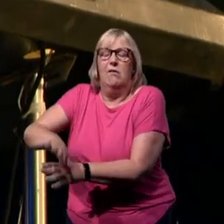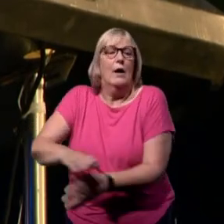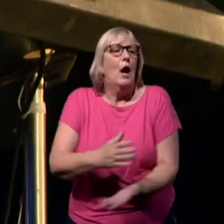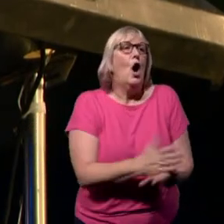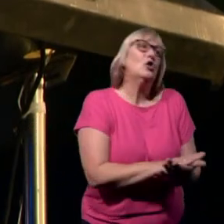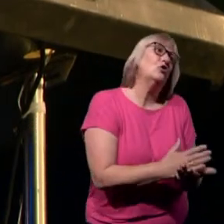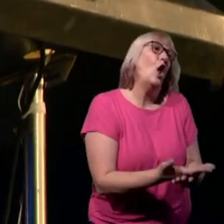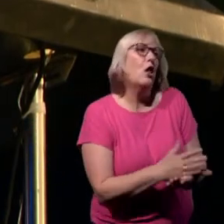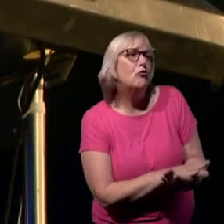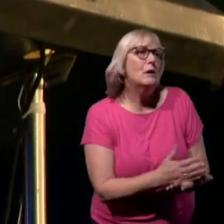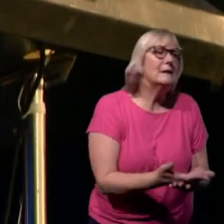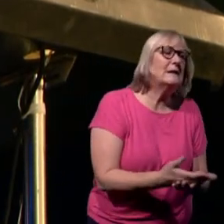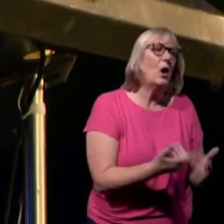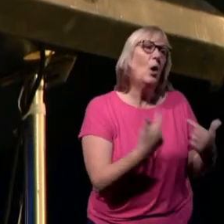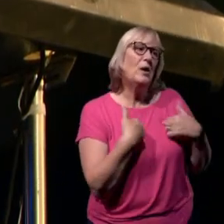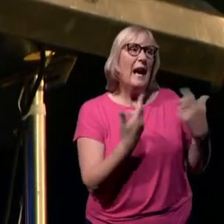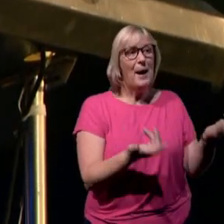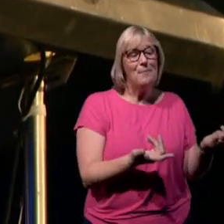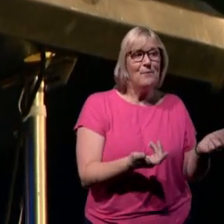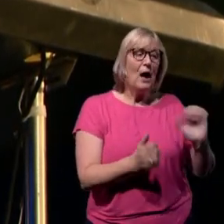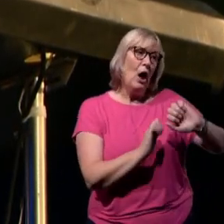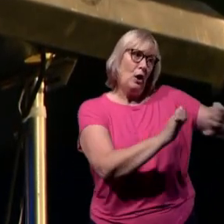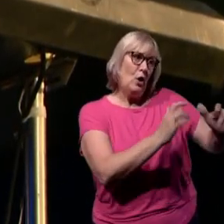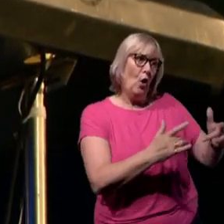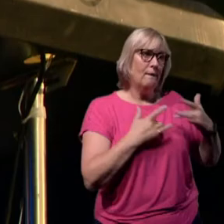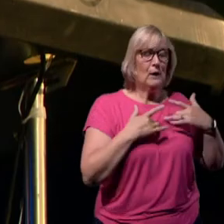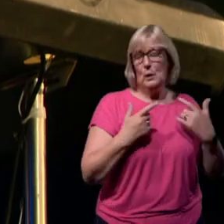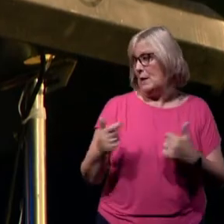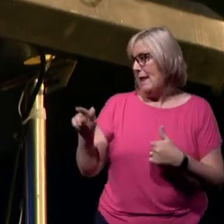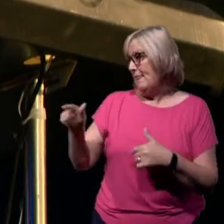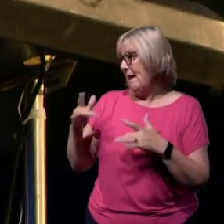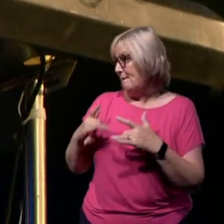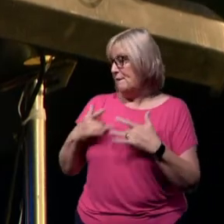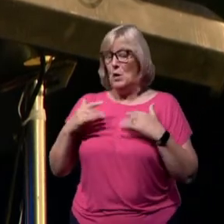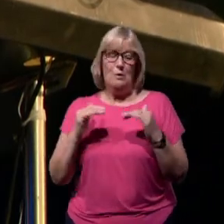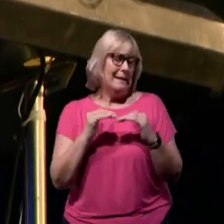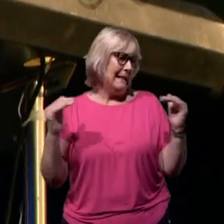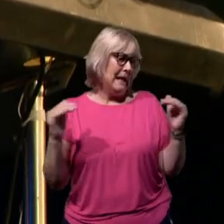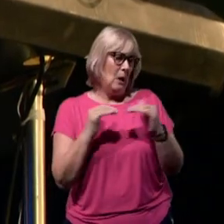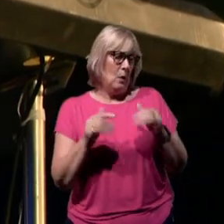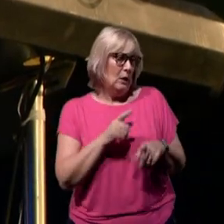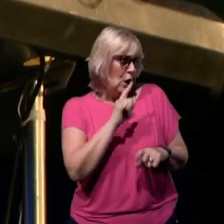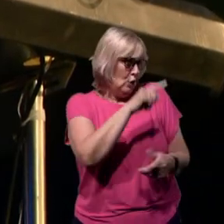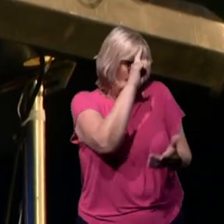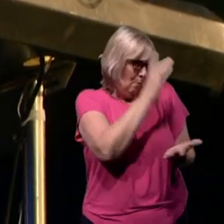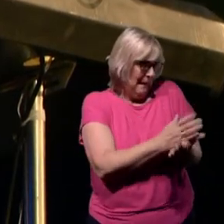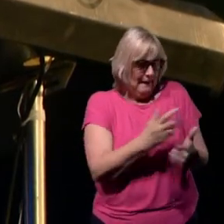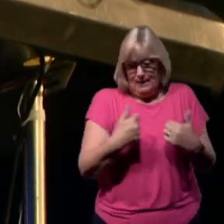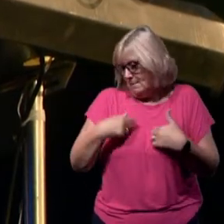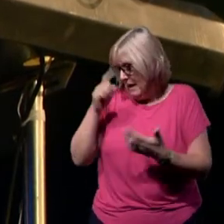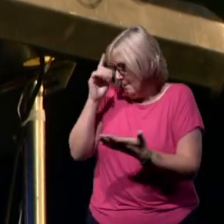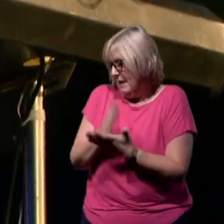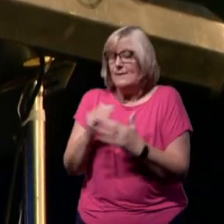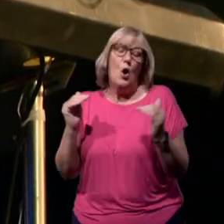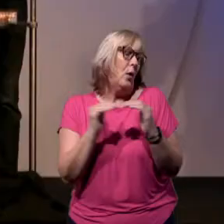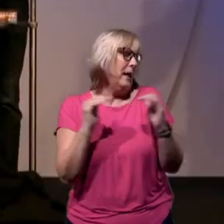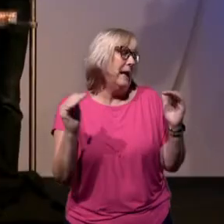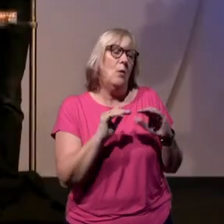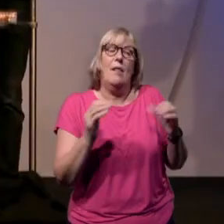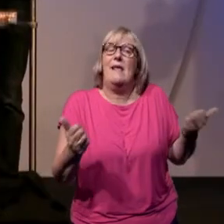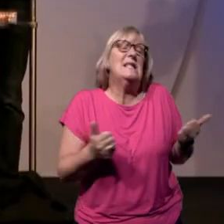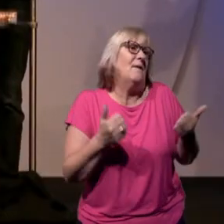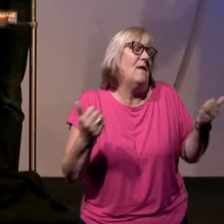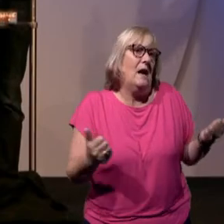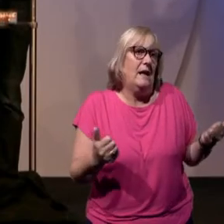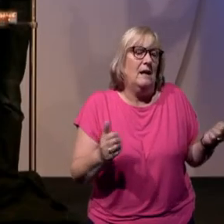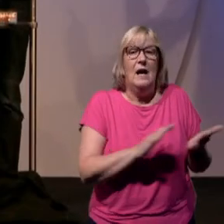To say, look, I give equal value to any and all beliefs. You have your beliefs, I have mine. That's the main thing. That's number